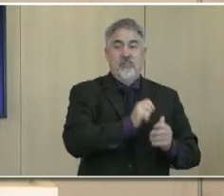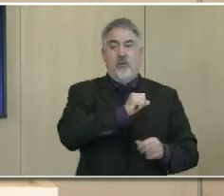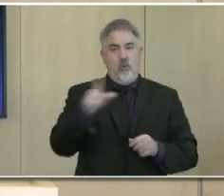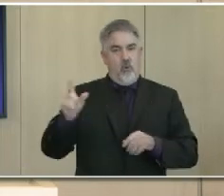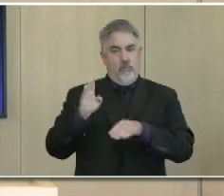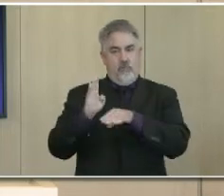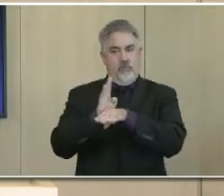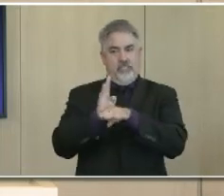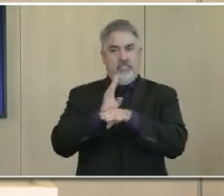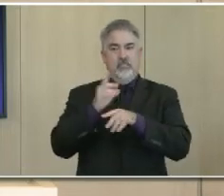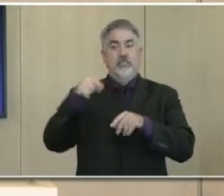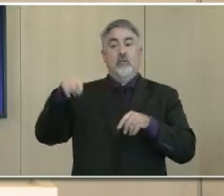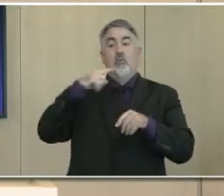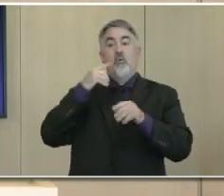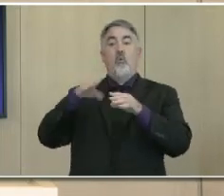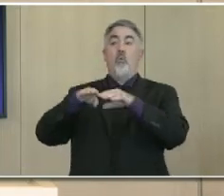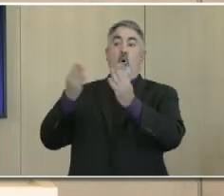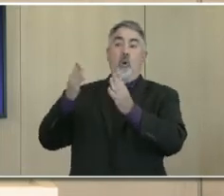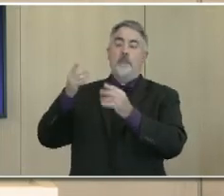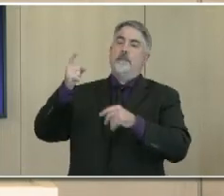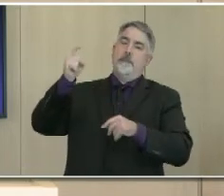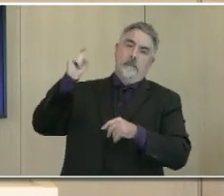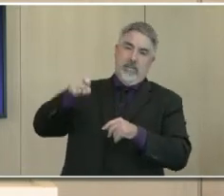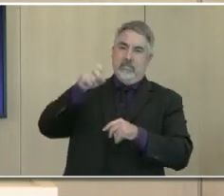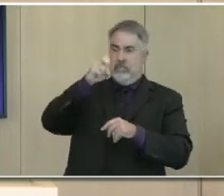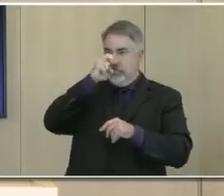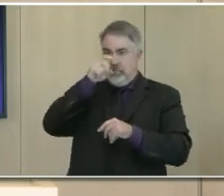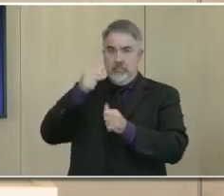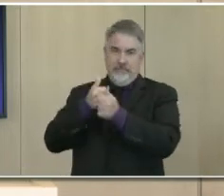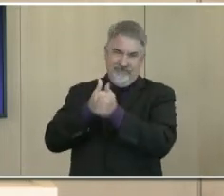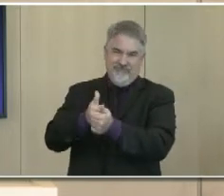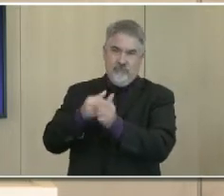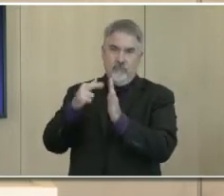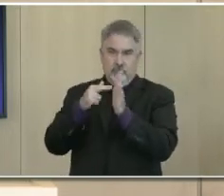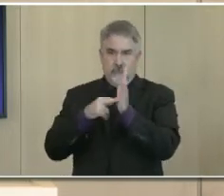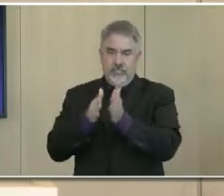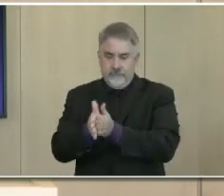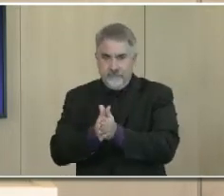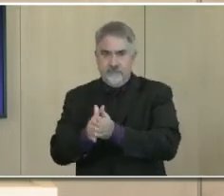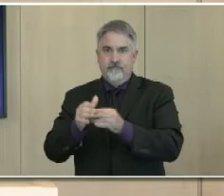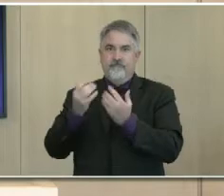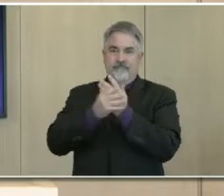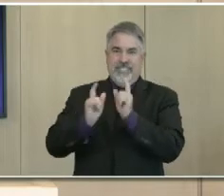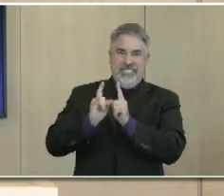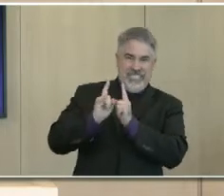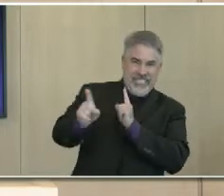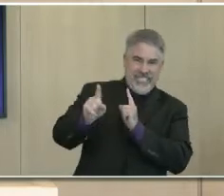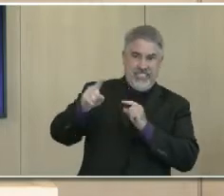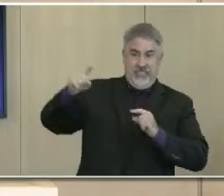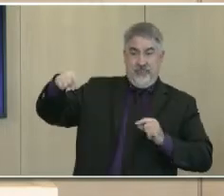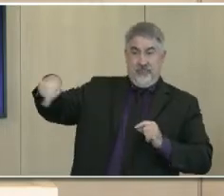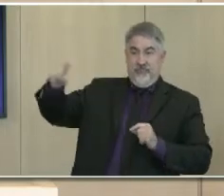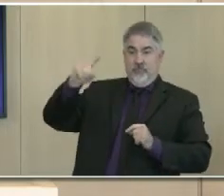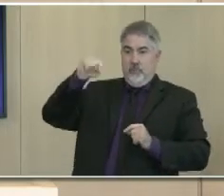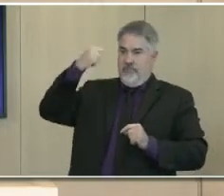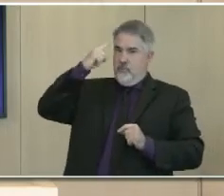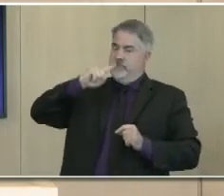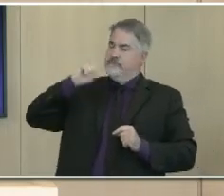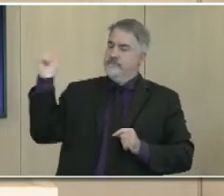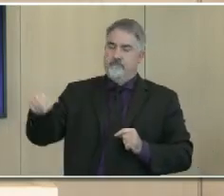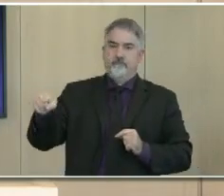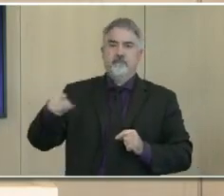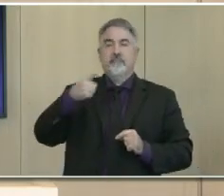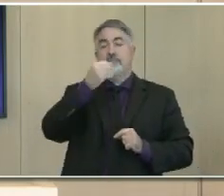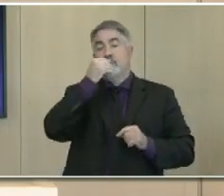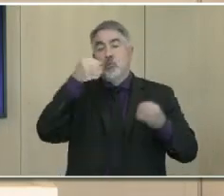open. Essentially what this order does is say if you are an essential business as defined by the governor's executive order and you are open